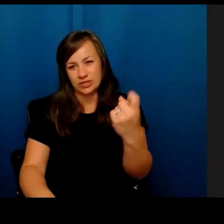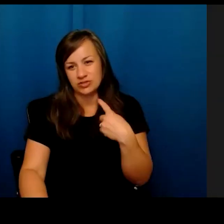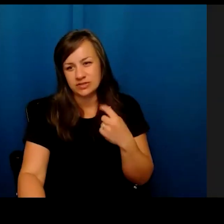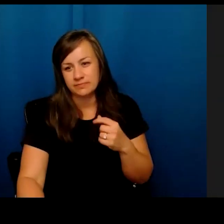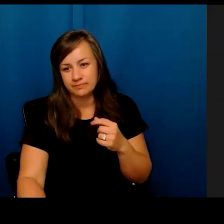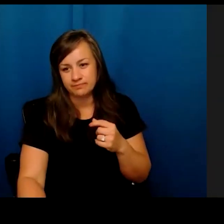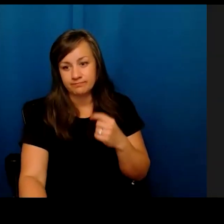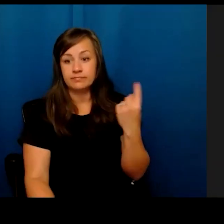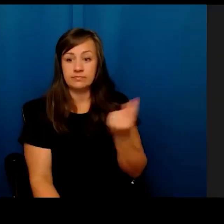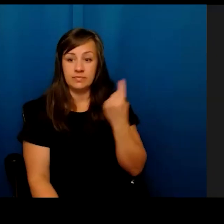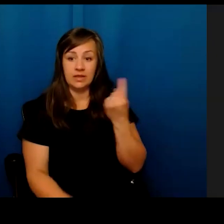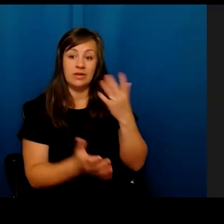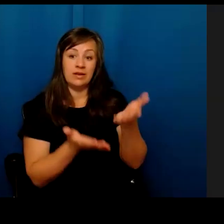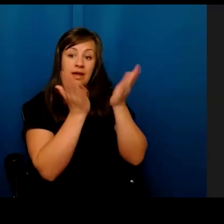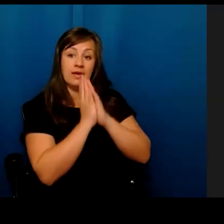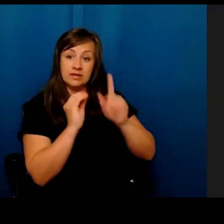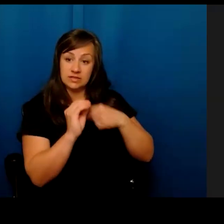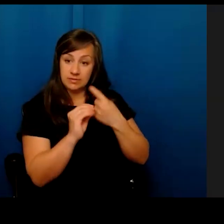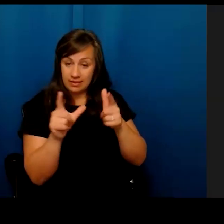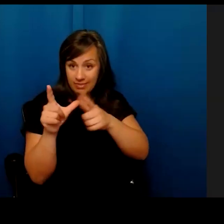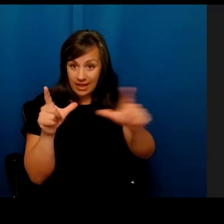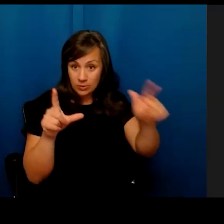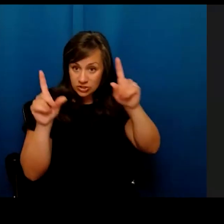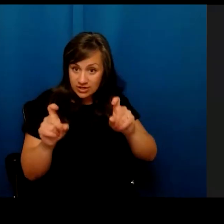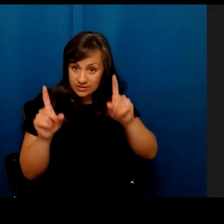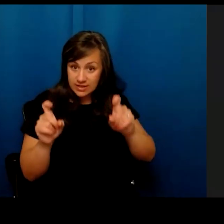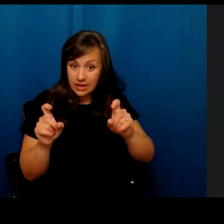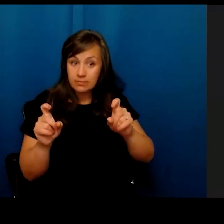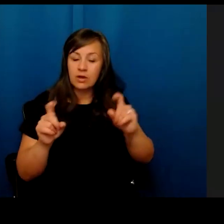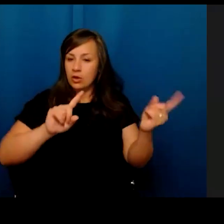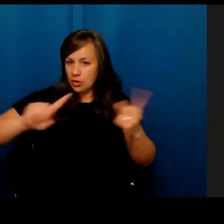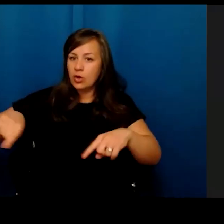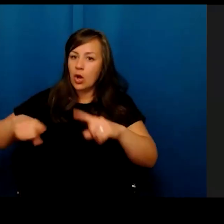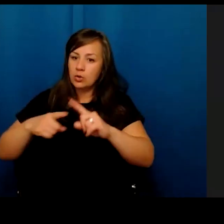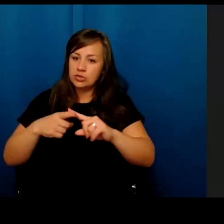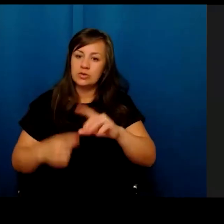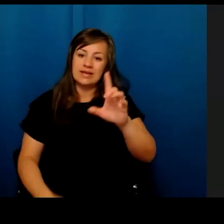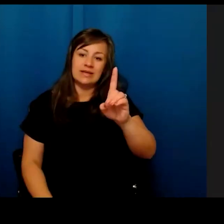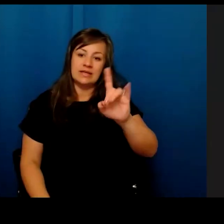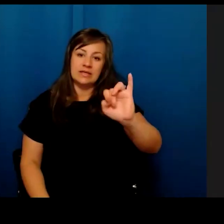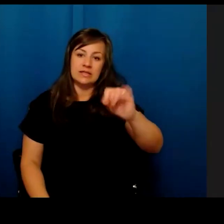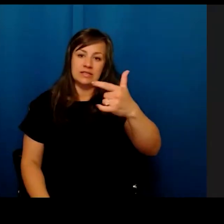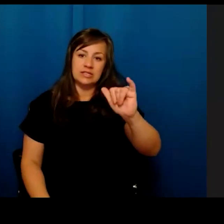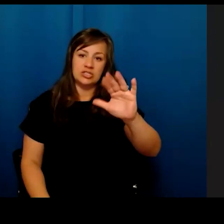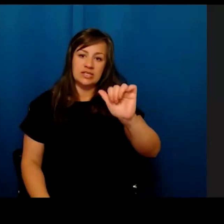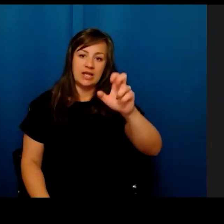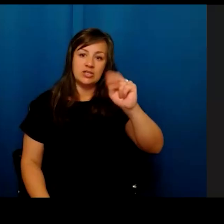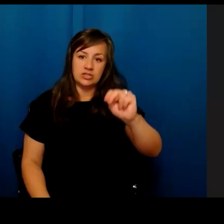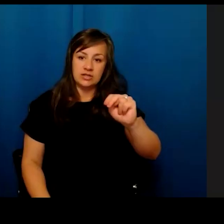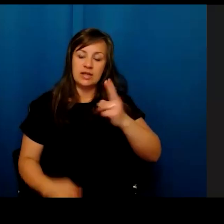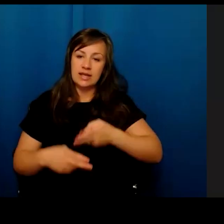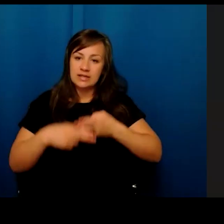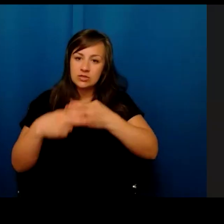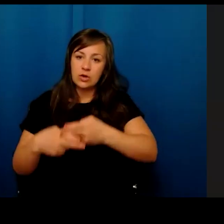Okay, someone asked about the language exams. Go to the Digication or the SPS website, but they're called